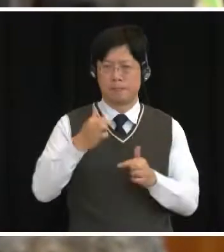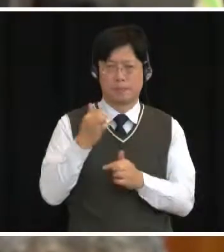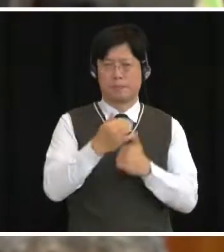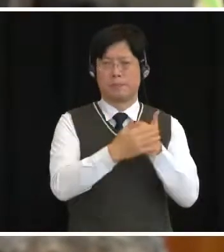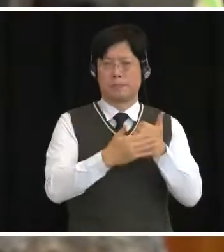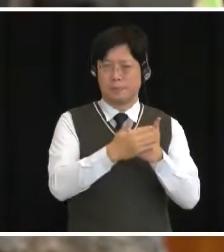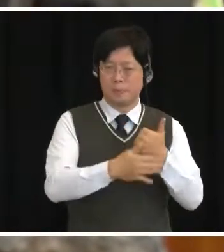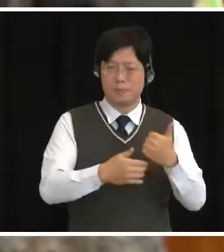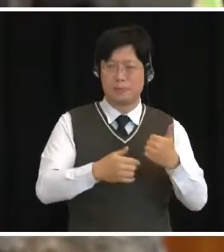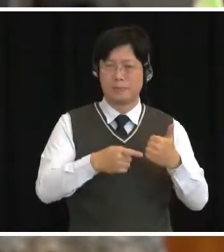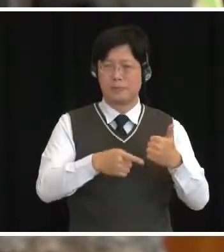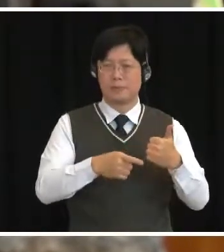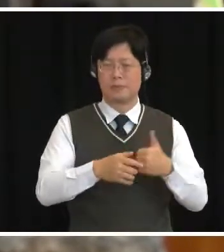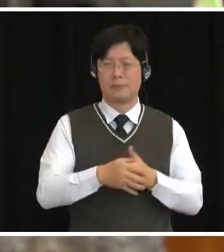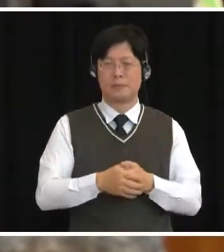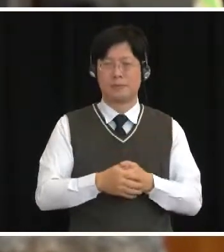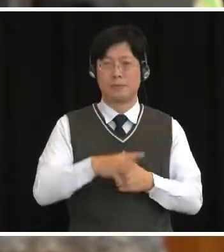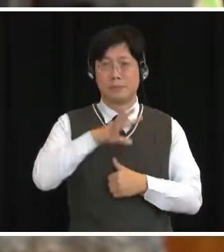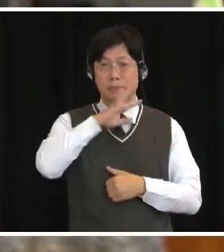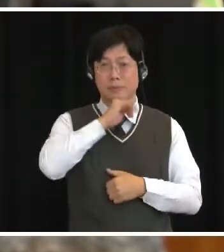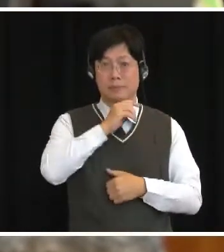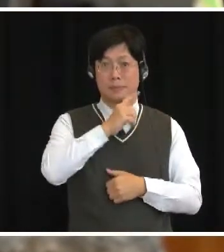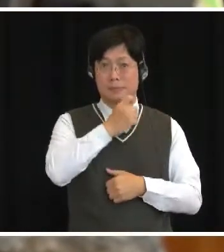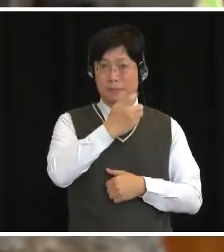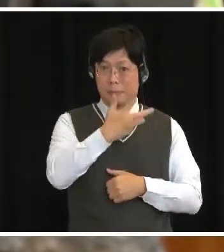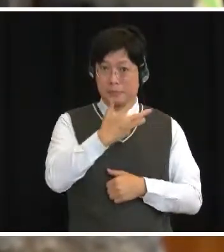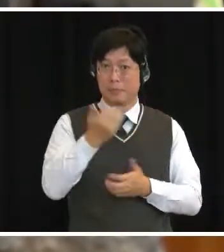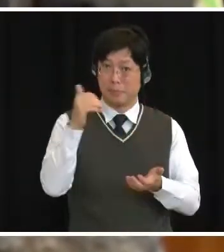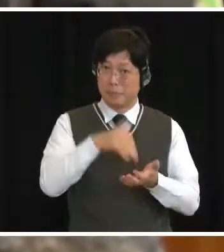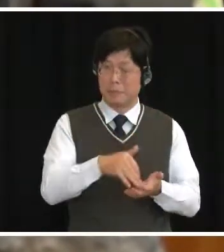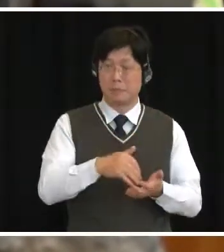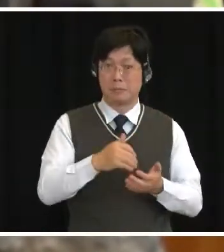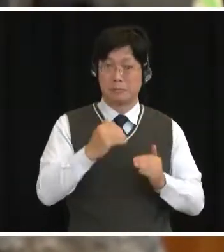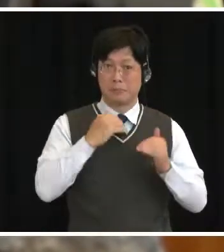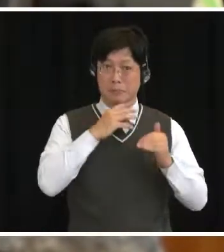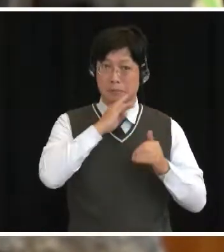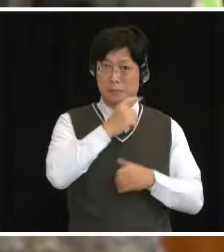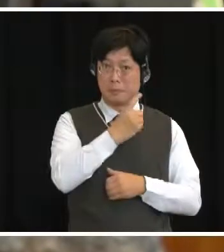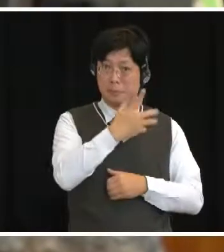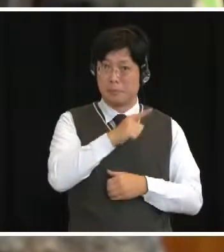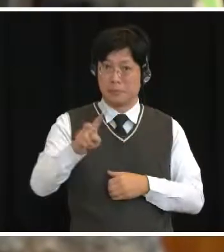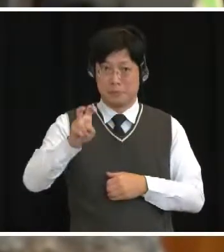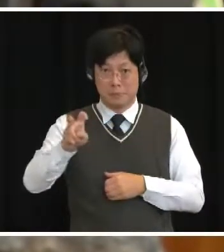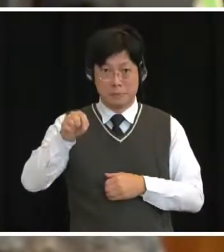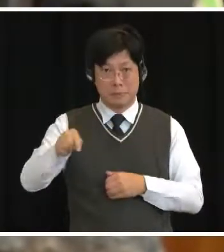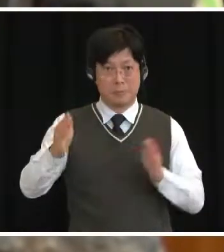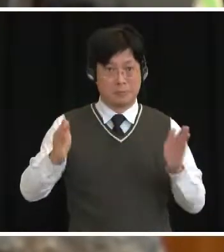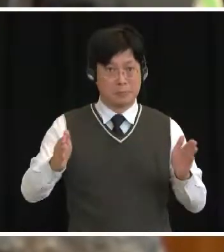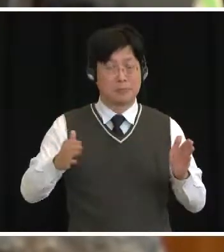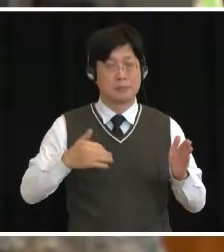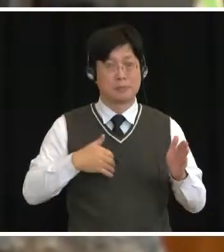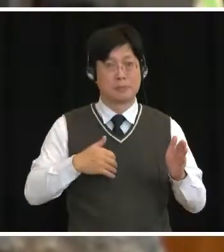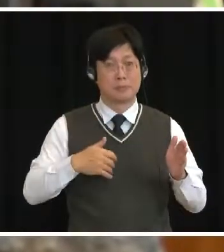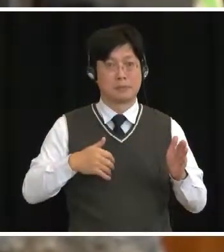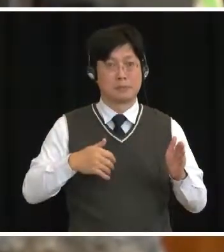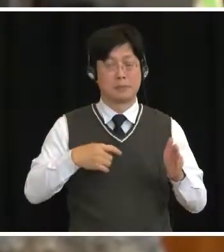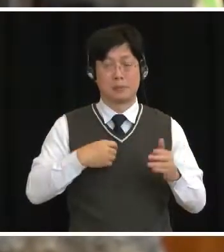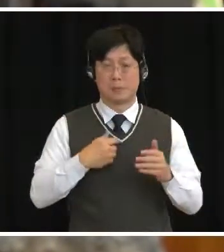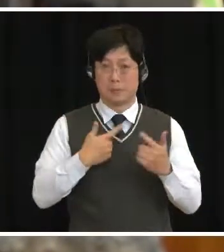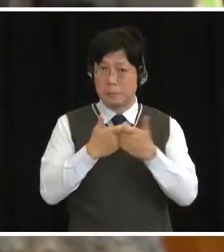prefer in this regard. And we will also look into